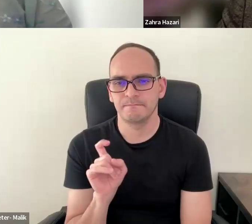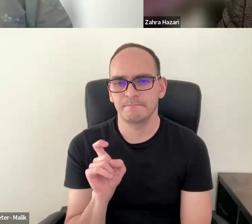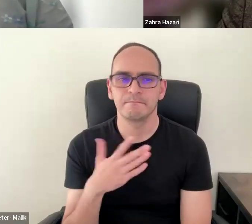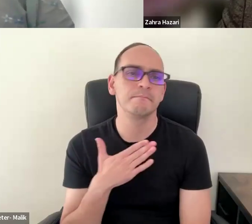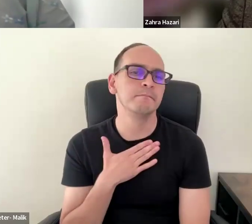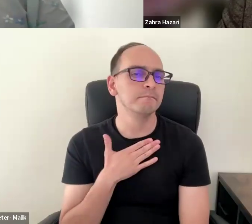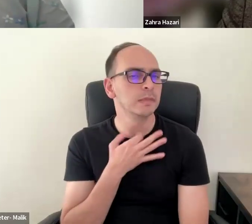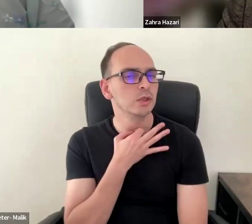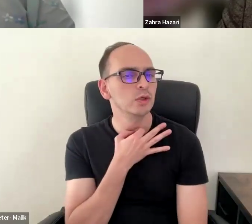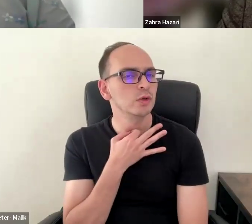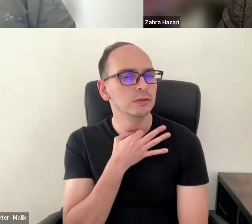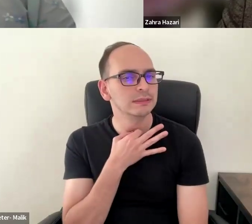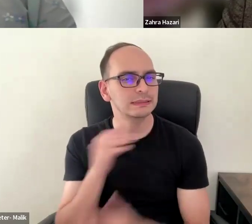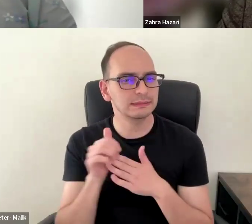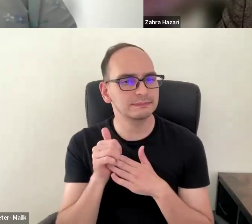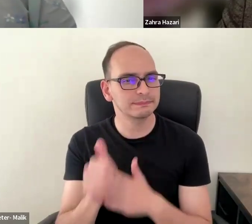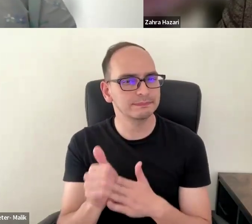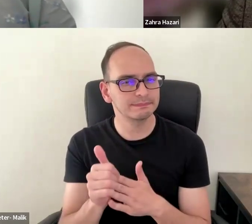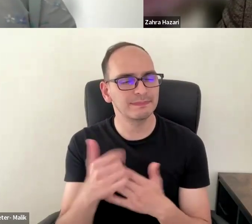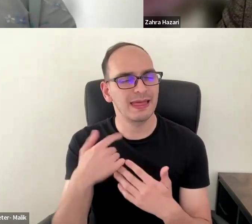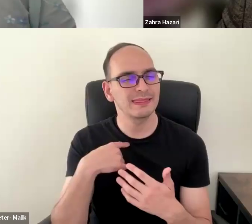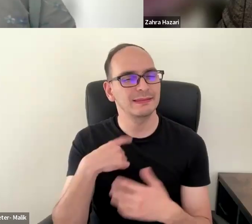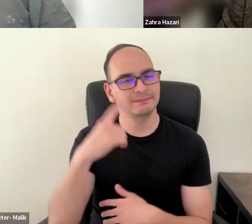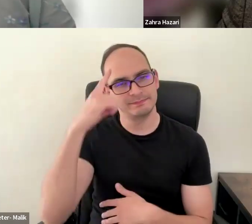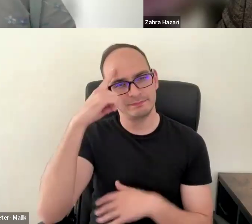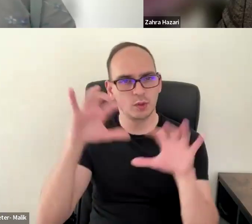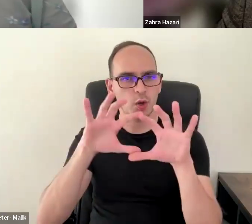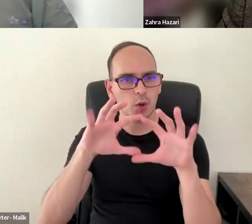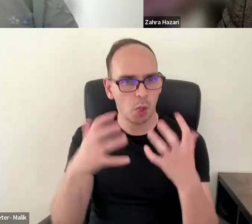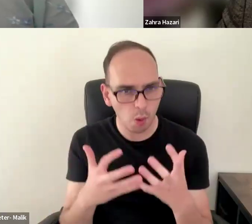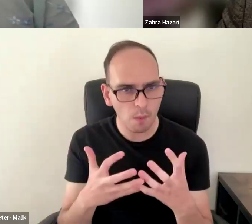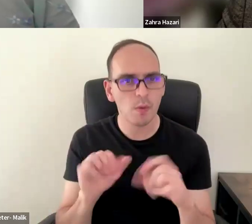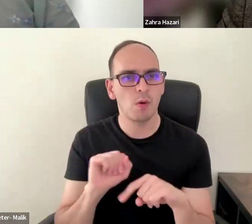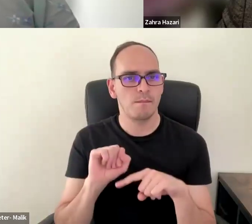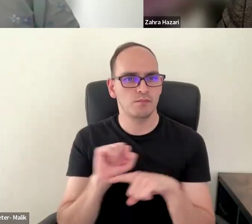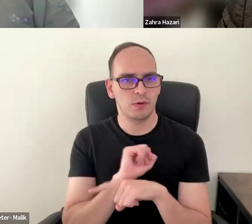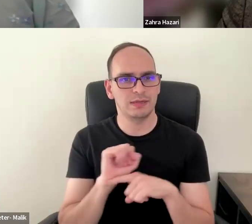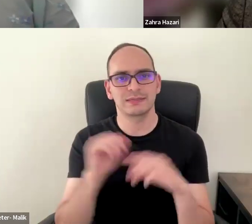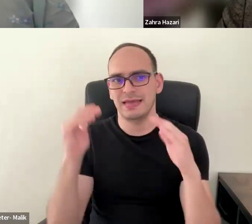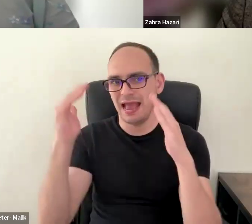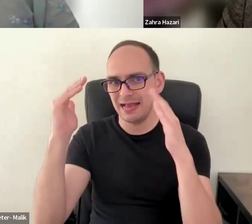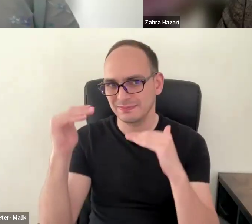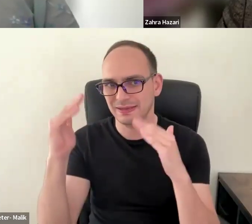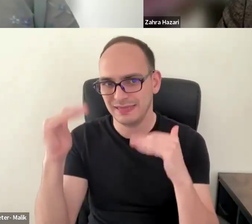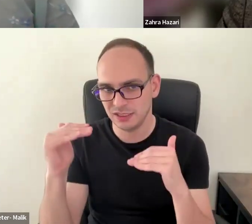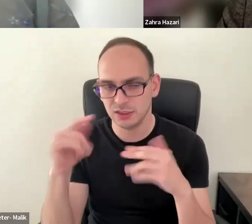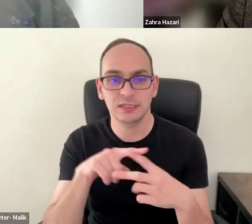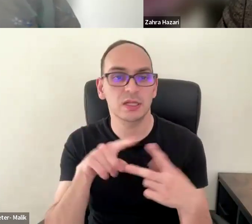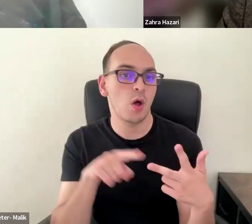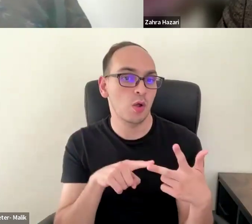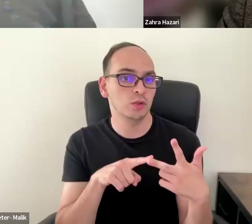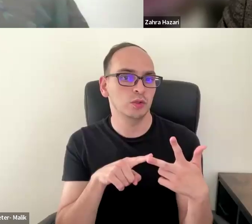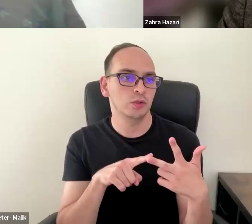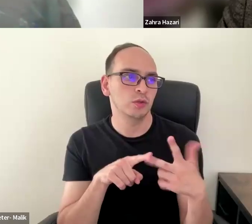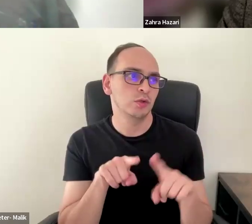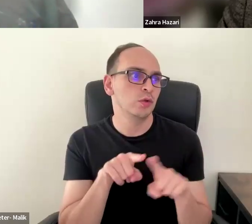my curiosity leads me to believe that there are sort of global practices and expectations for disciplines. And then also maybe there are